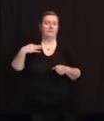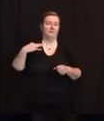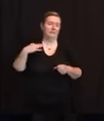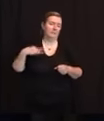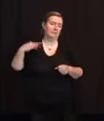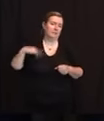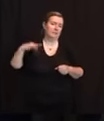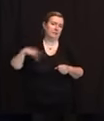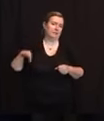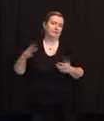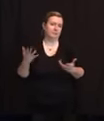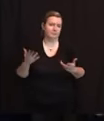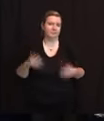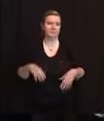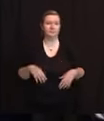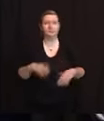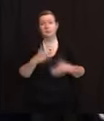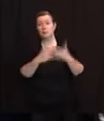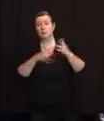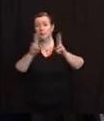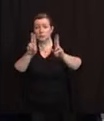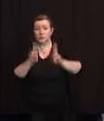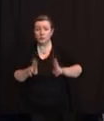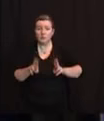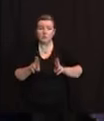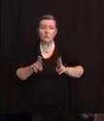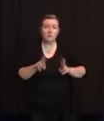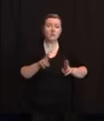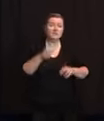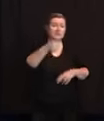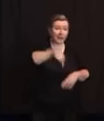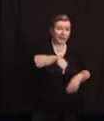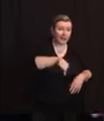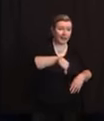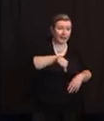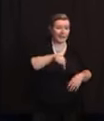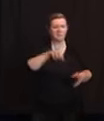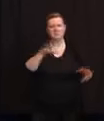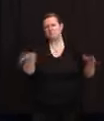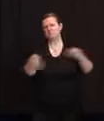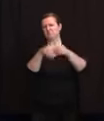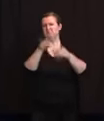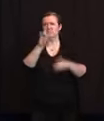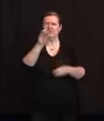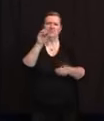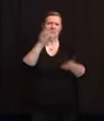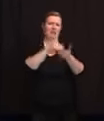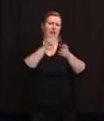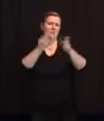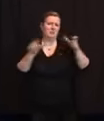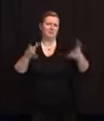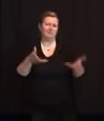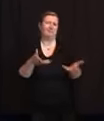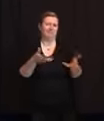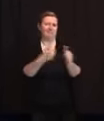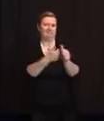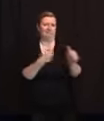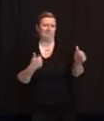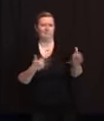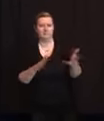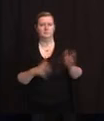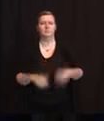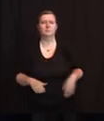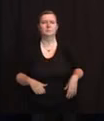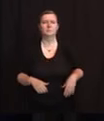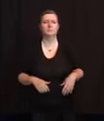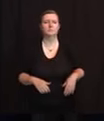months, but that's the whole universe is 70,000 plus. And as far as I don't like using the term backlog.